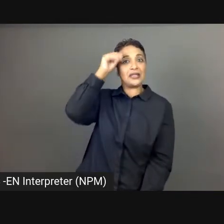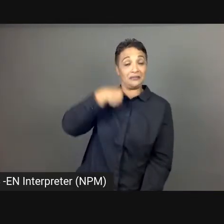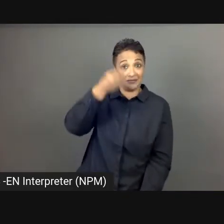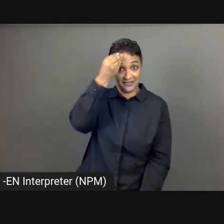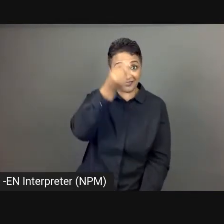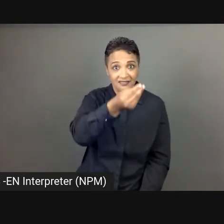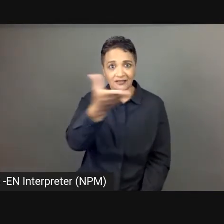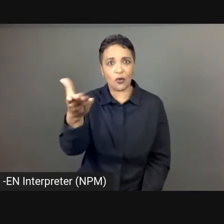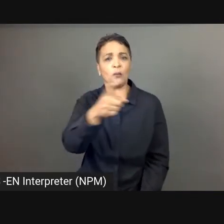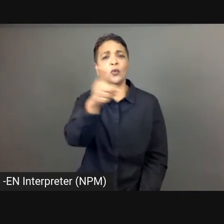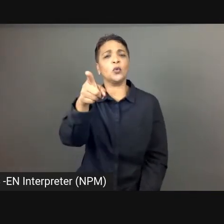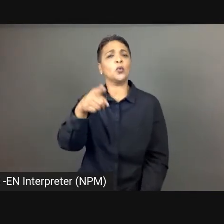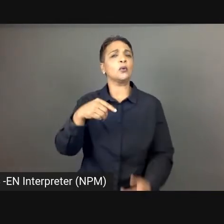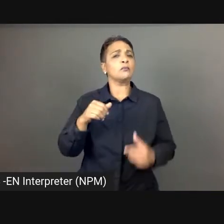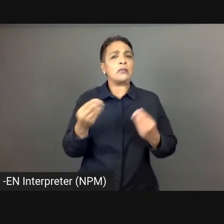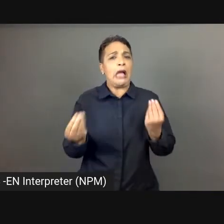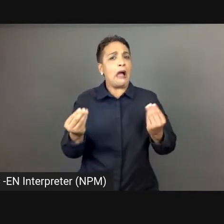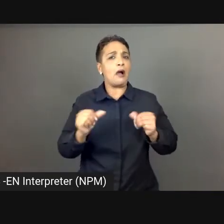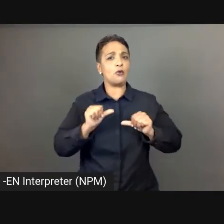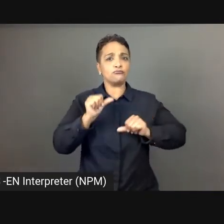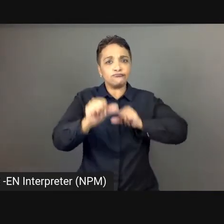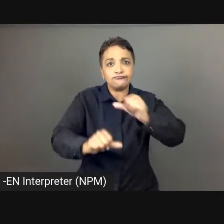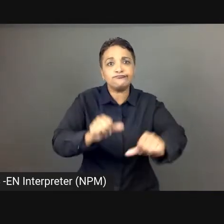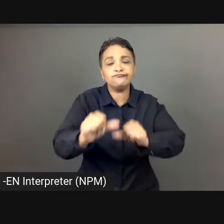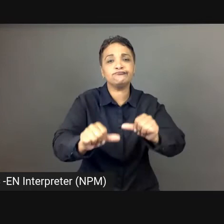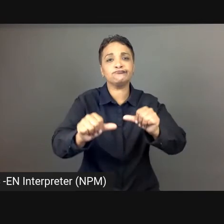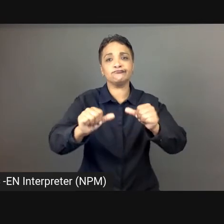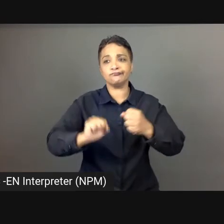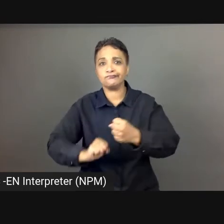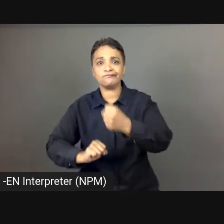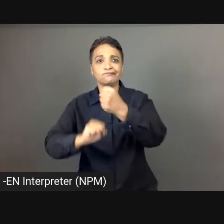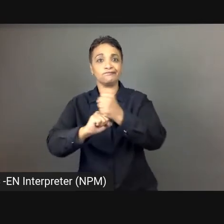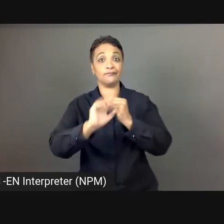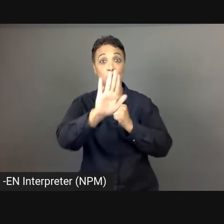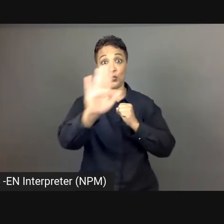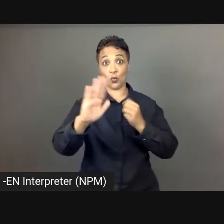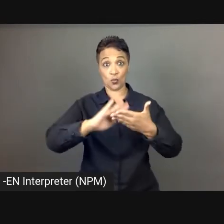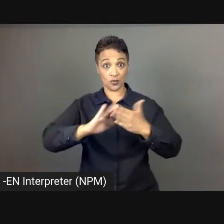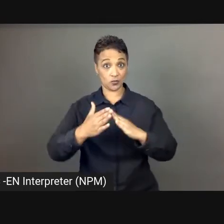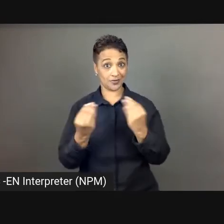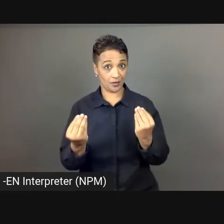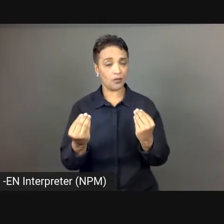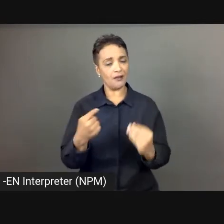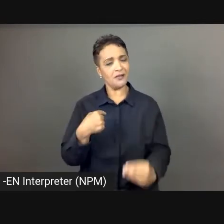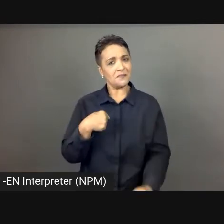or useful for the humanitarian community, I think the